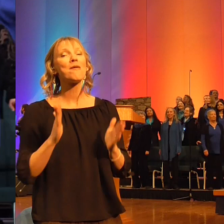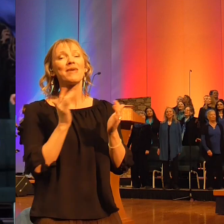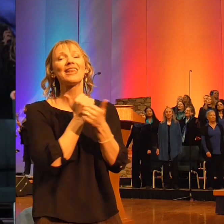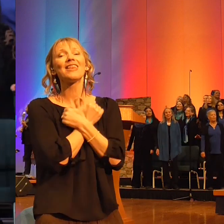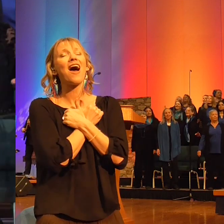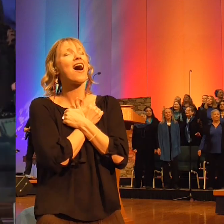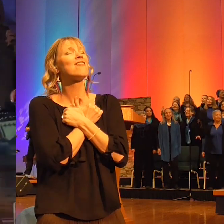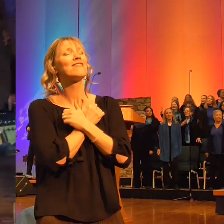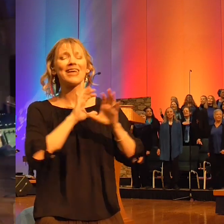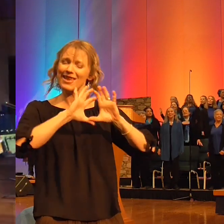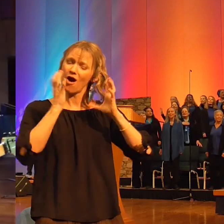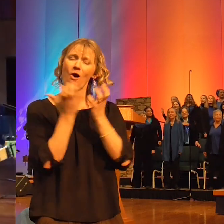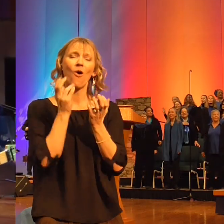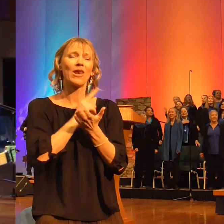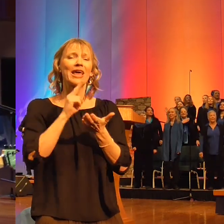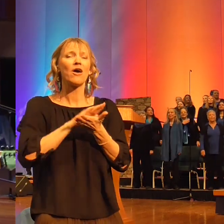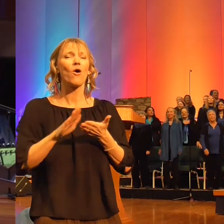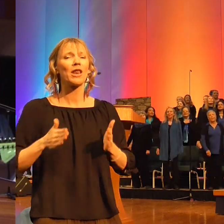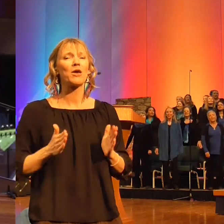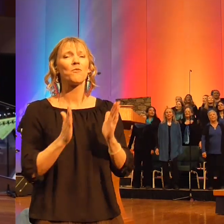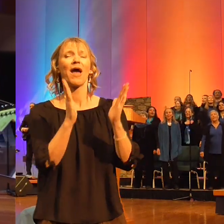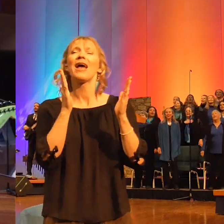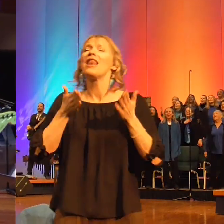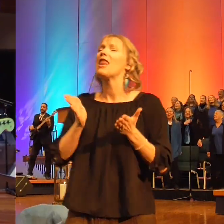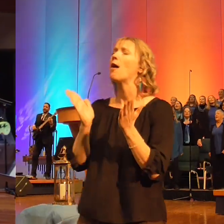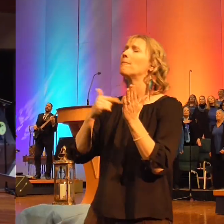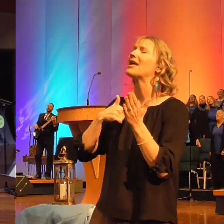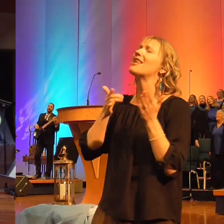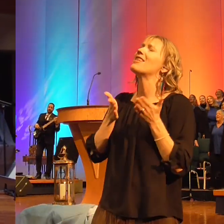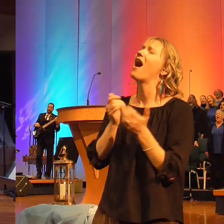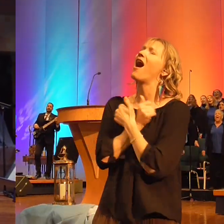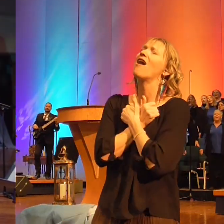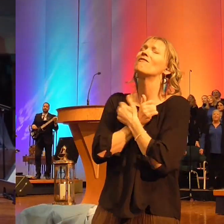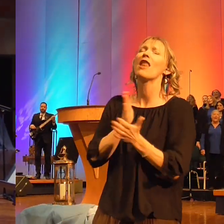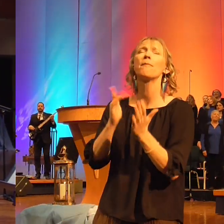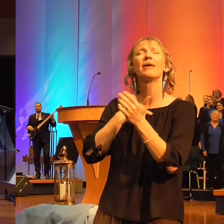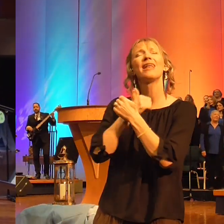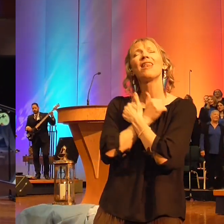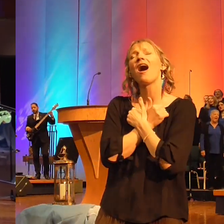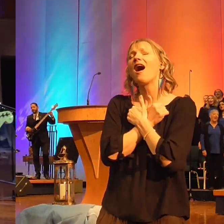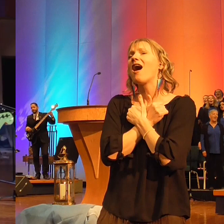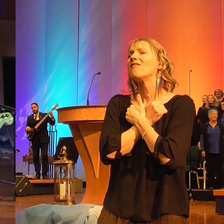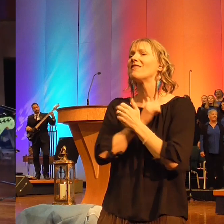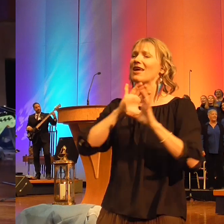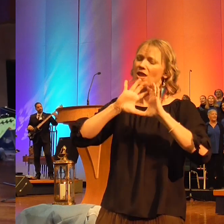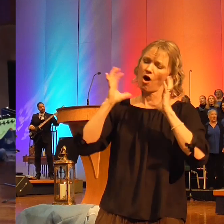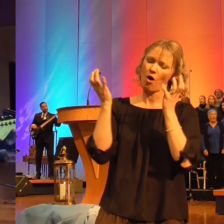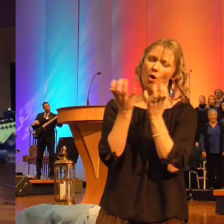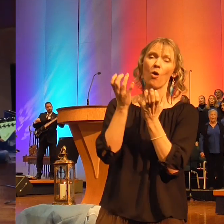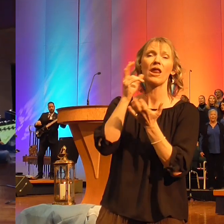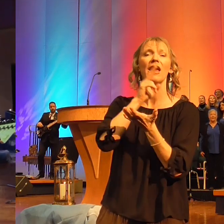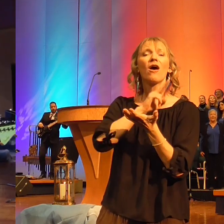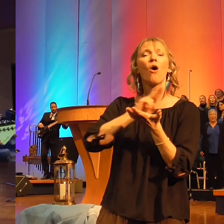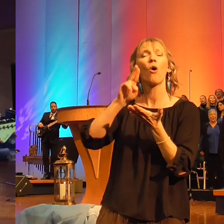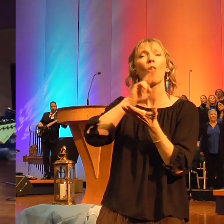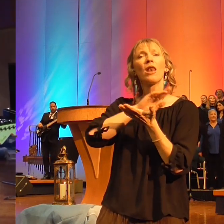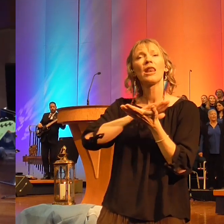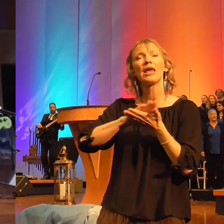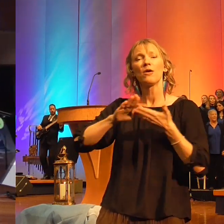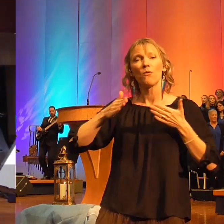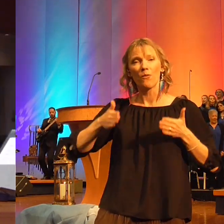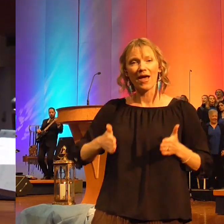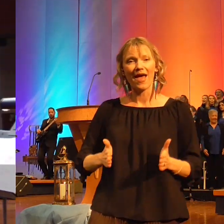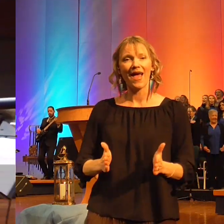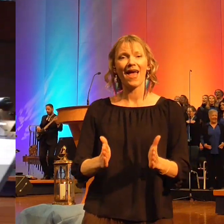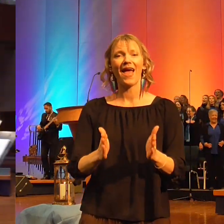Oh, let me love in a holy, holy way. Let me love in a holy,